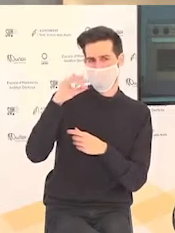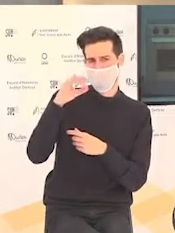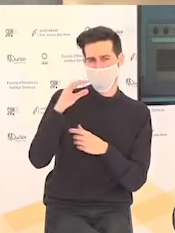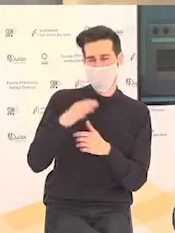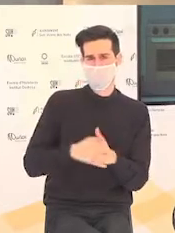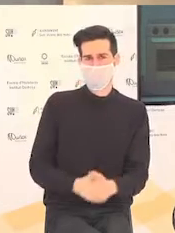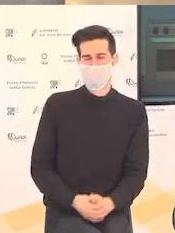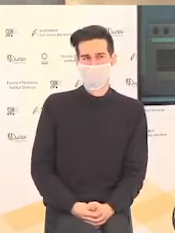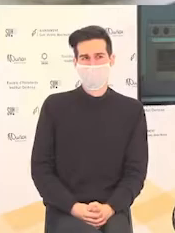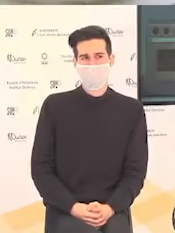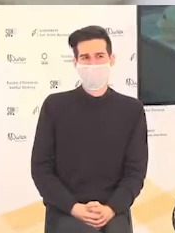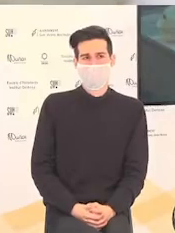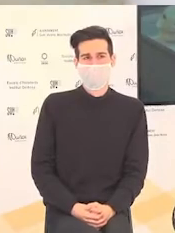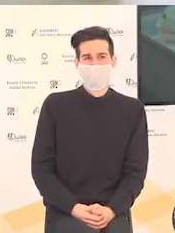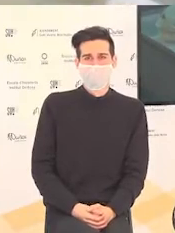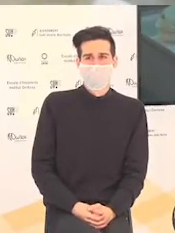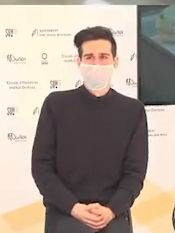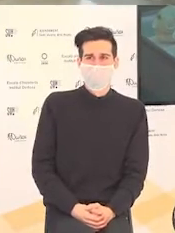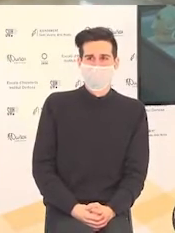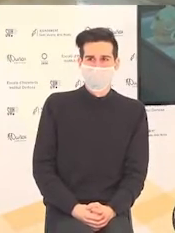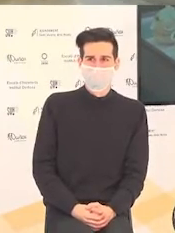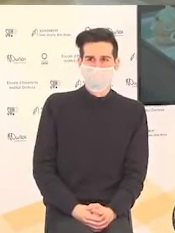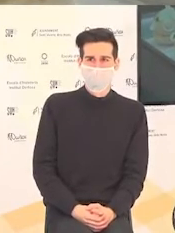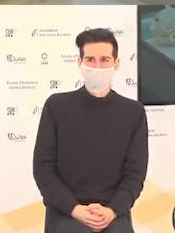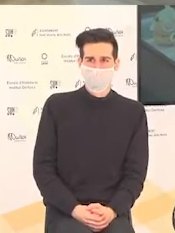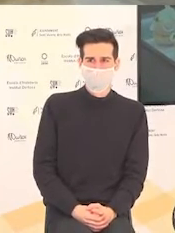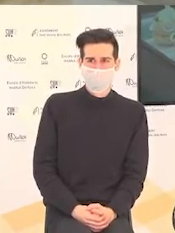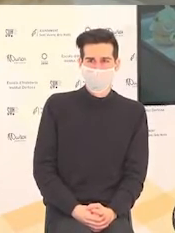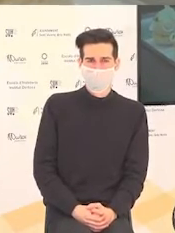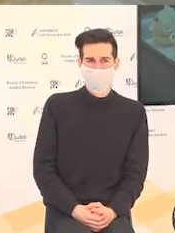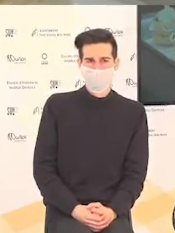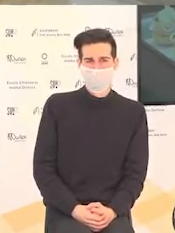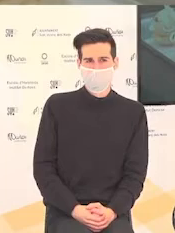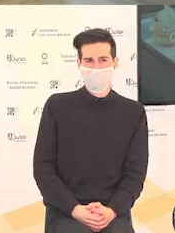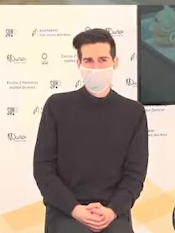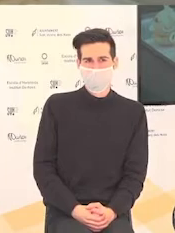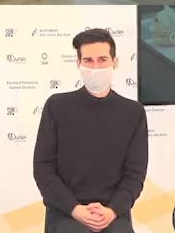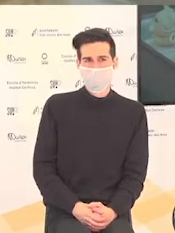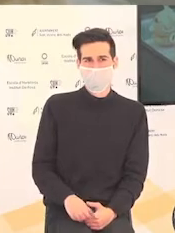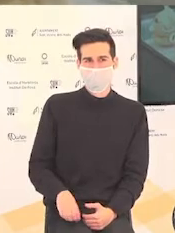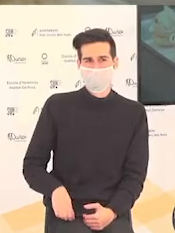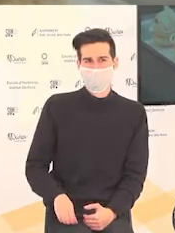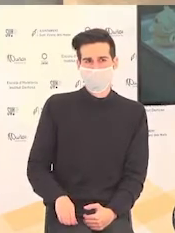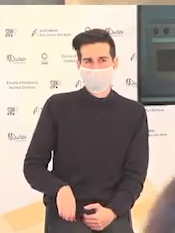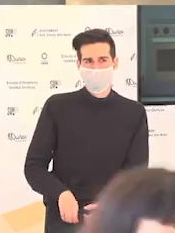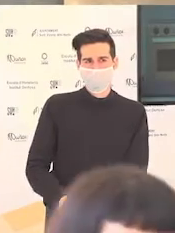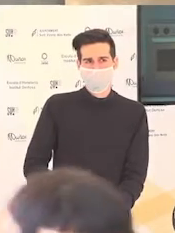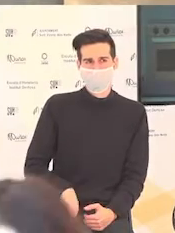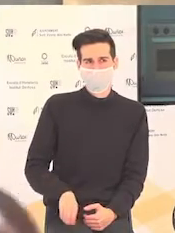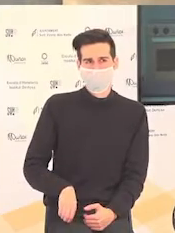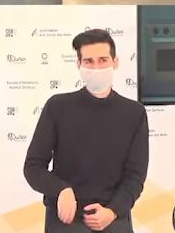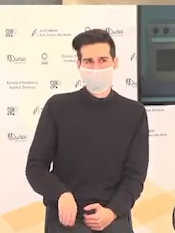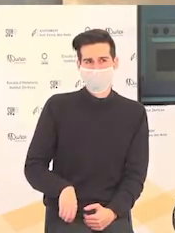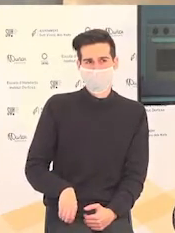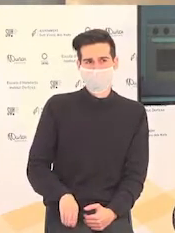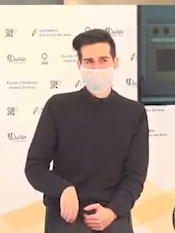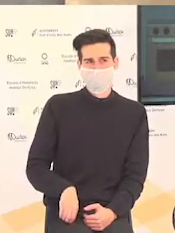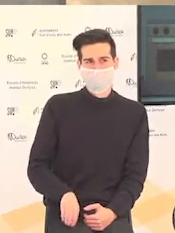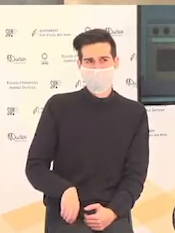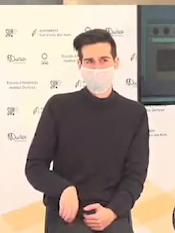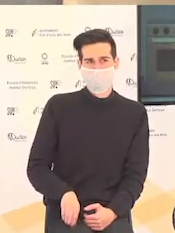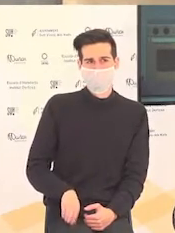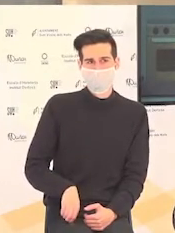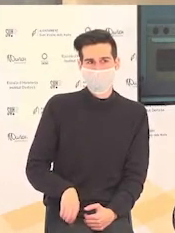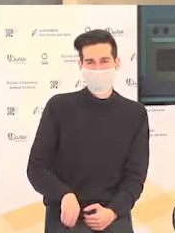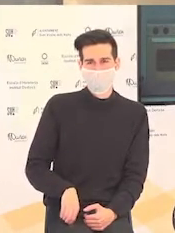me, I'm not a vegan, but I make a lot of more and more vegan pastry, but what I enjoy about doing that is that to make your